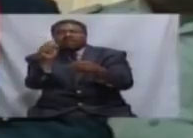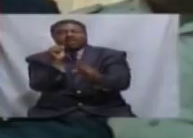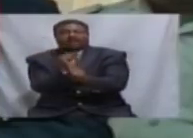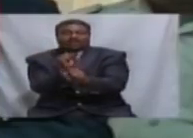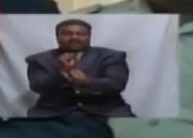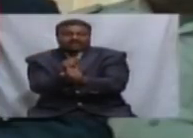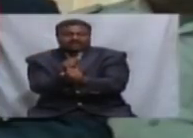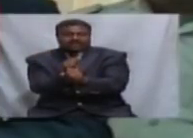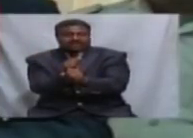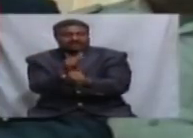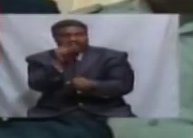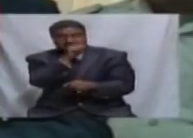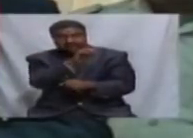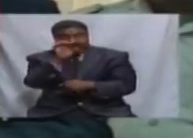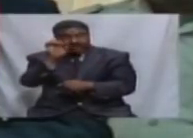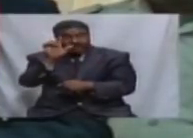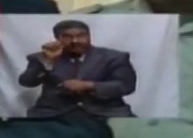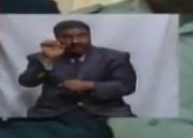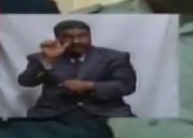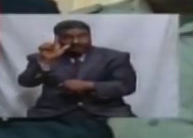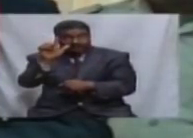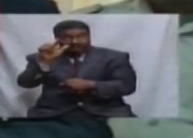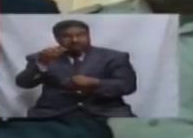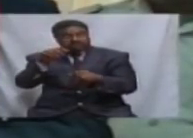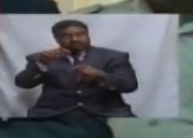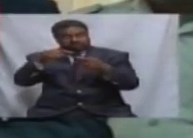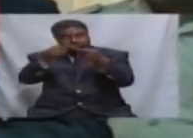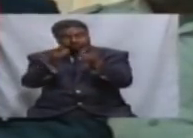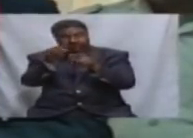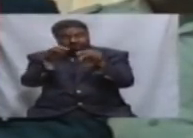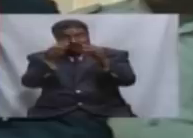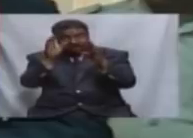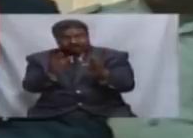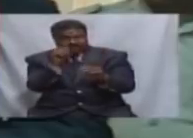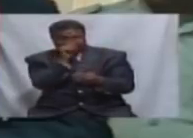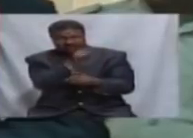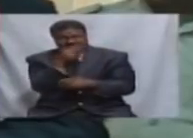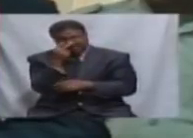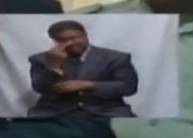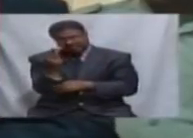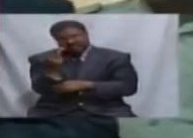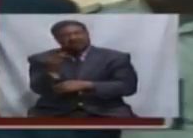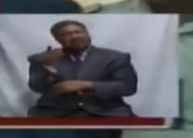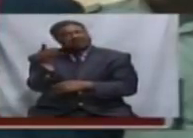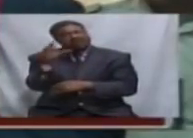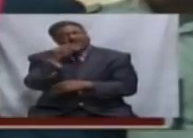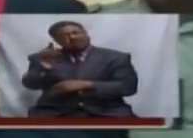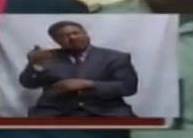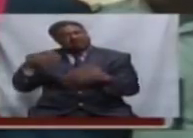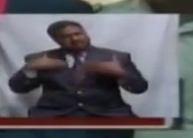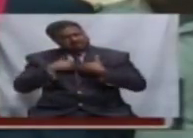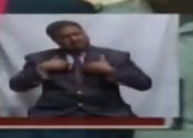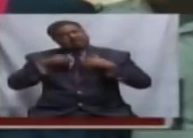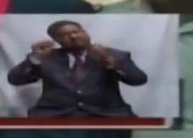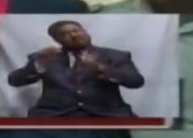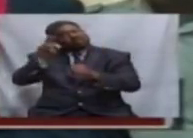an environmental stakeholders meeting held in Lusaka today. And Parliamentary Committee Chairperson on Agriculture, Land,